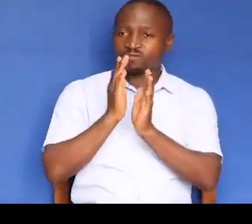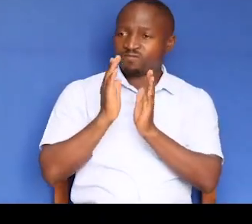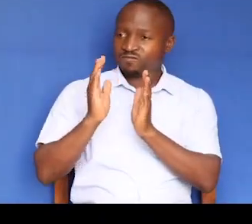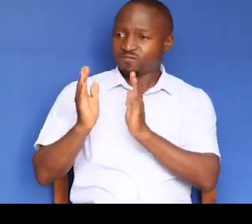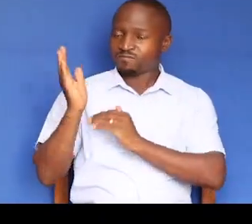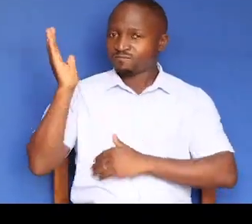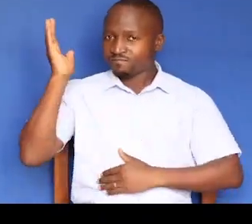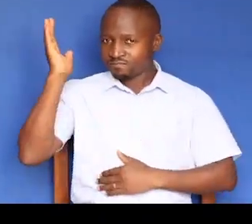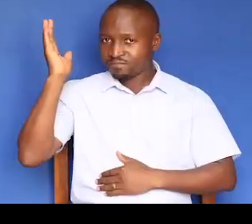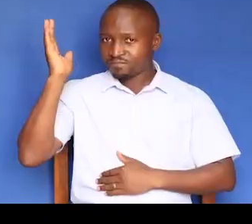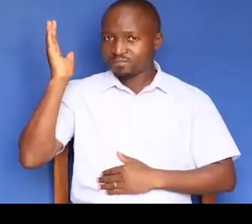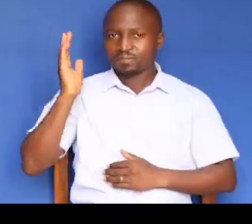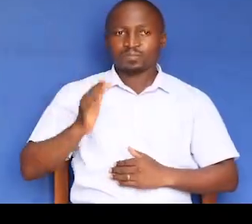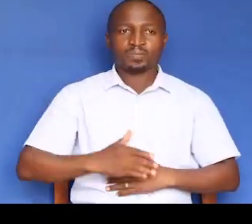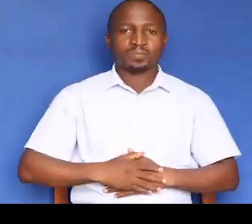110,